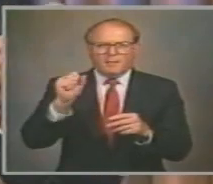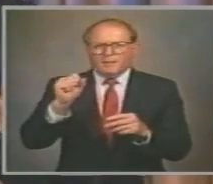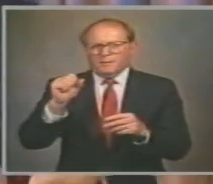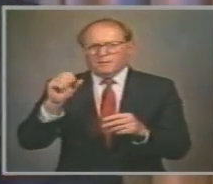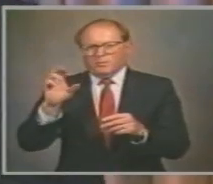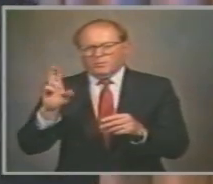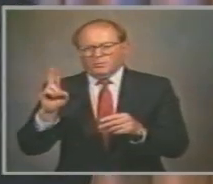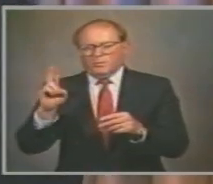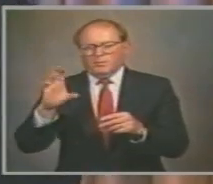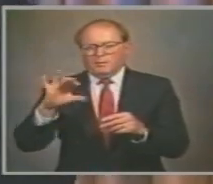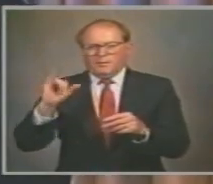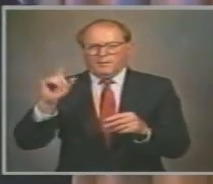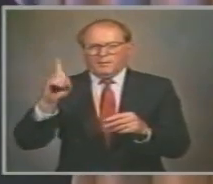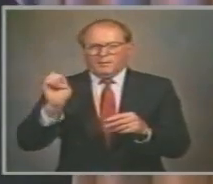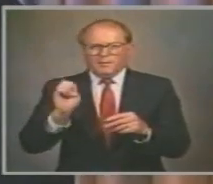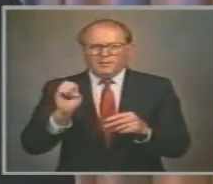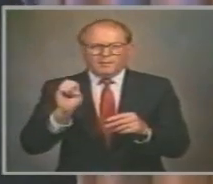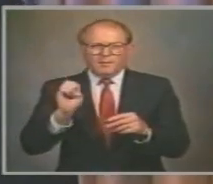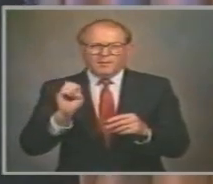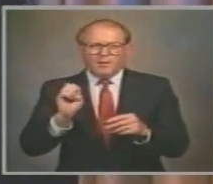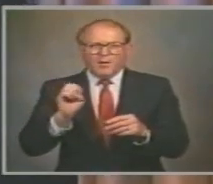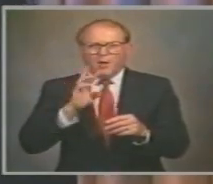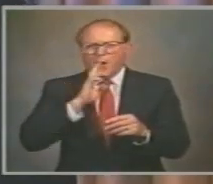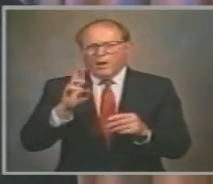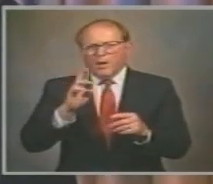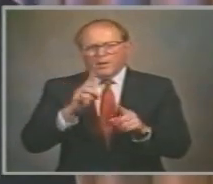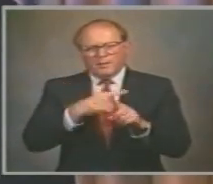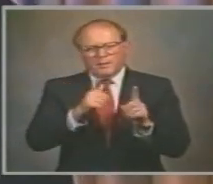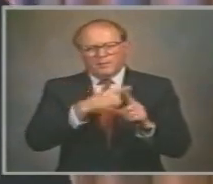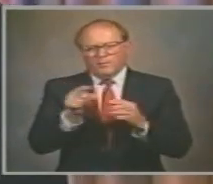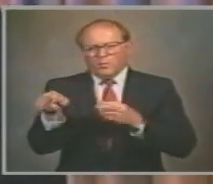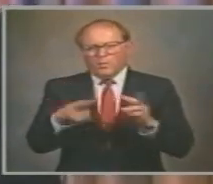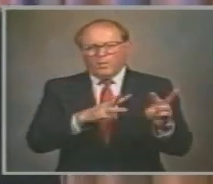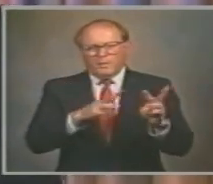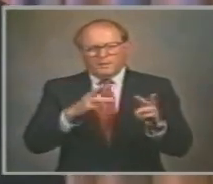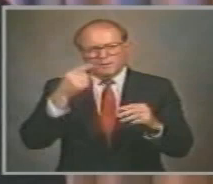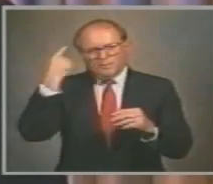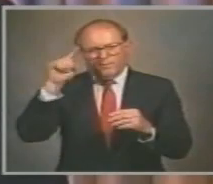Suicide and assisted suicide, and all these things are different forms of